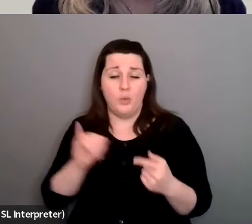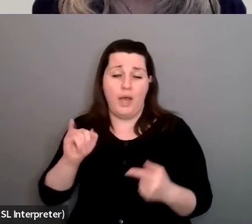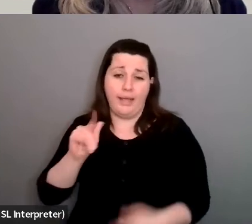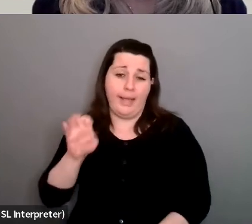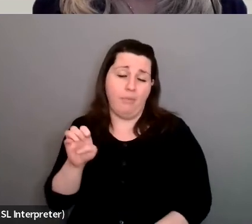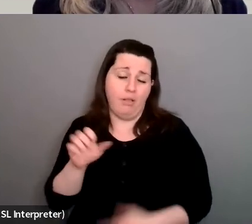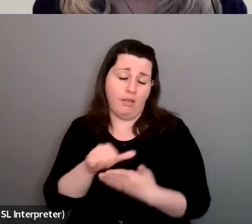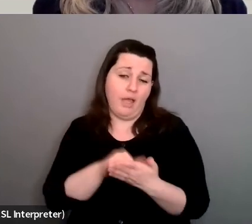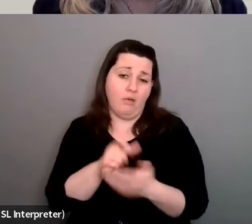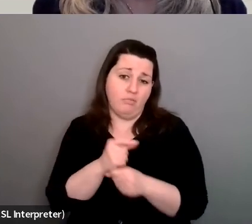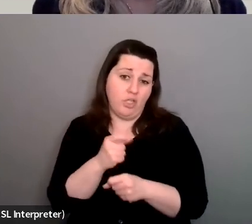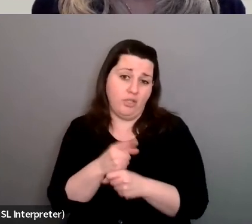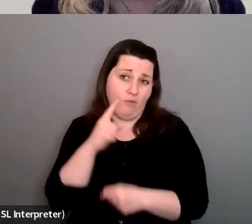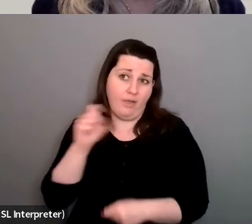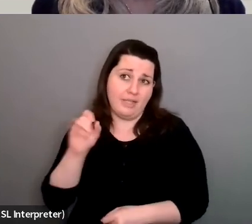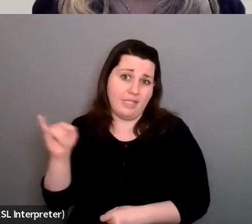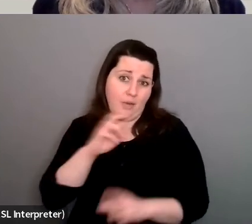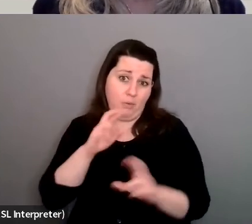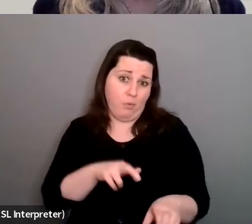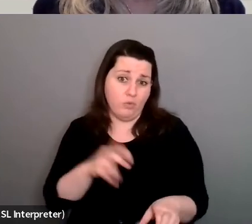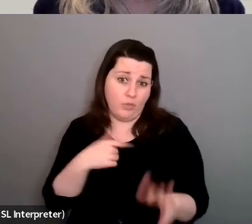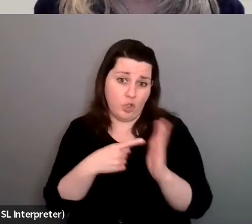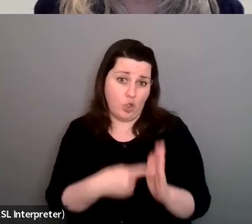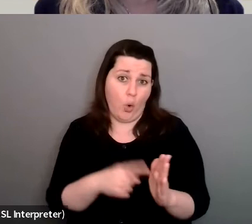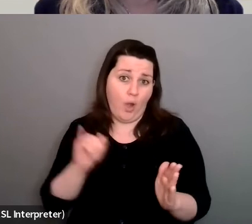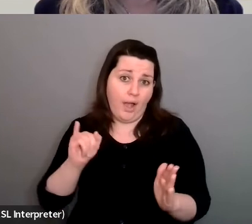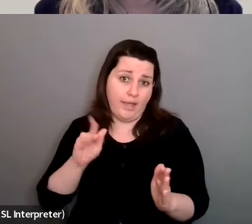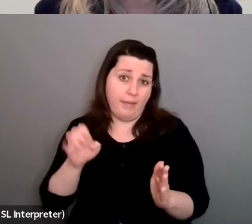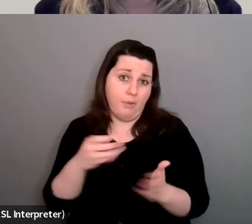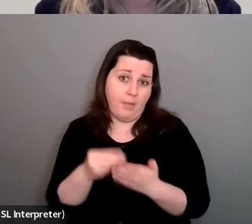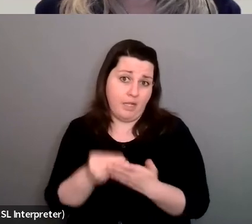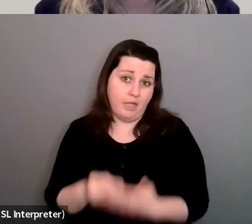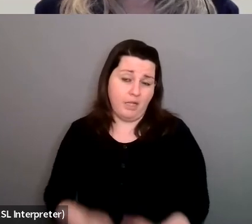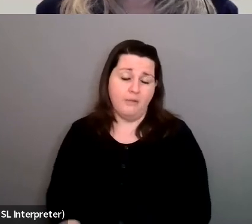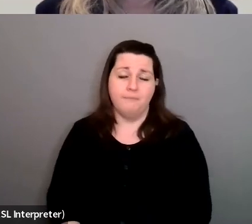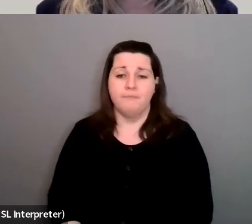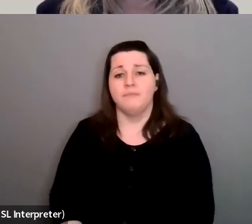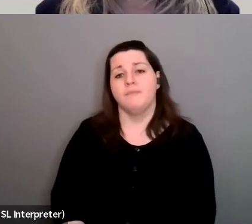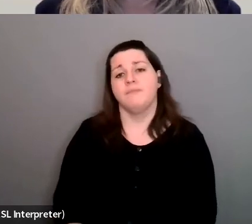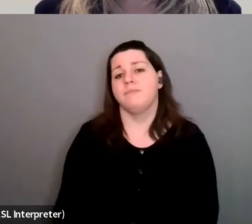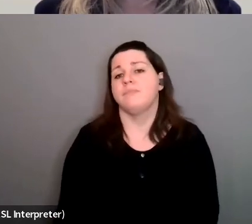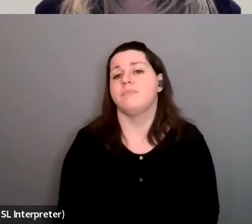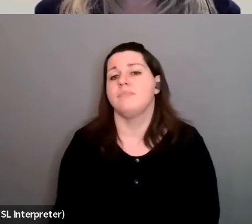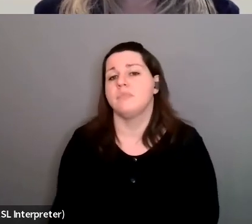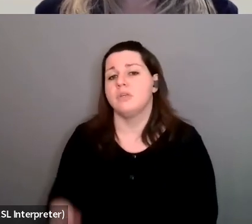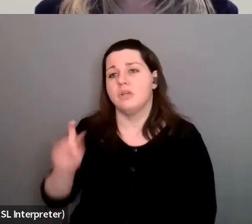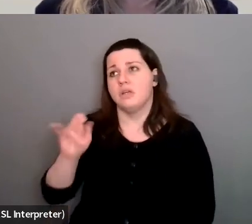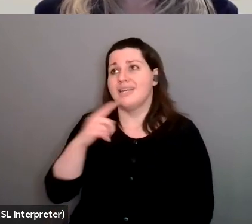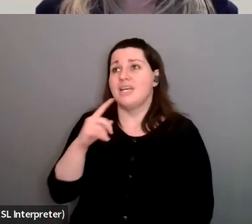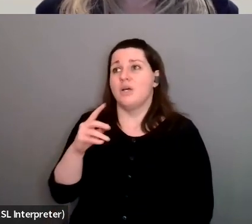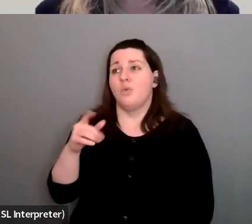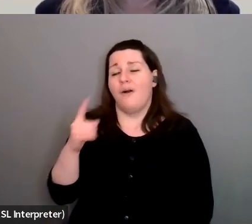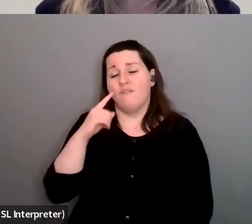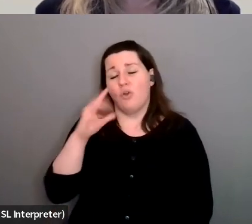And yearly on our SSI reports, do we show IAble money? Well, they are disregarded for the purposes, but in terms